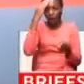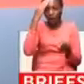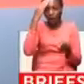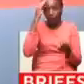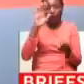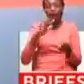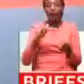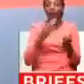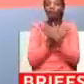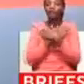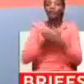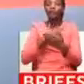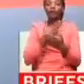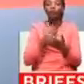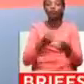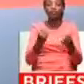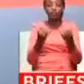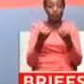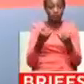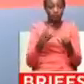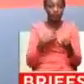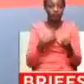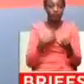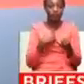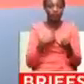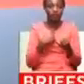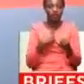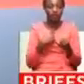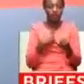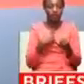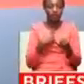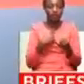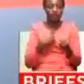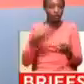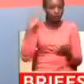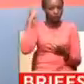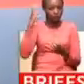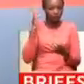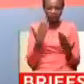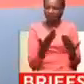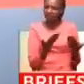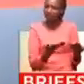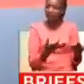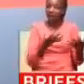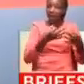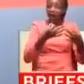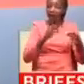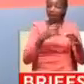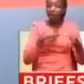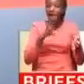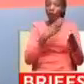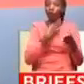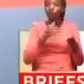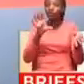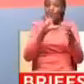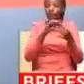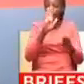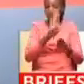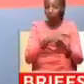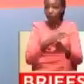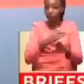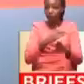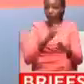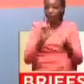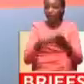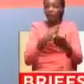was way too deep or way too crazy for me. I wasn't, you know, even if I wanted to get into the industry, I didn't want to mess